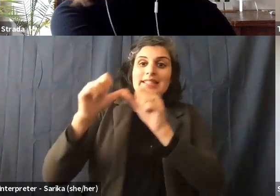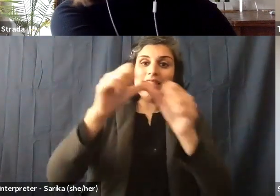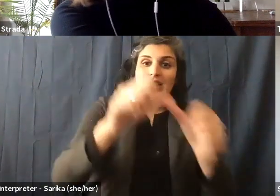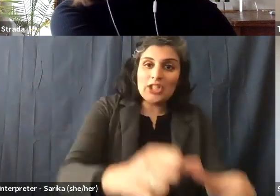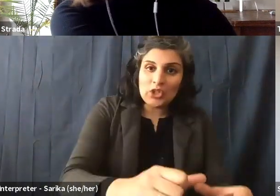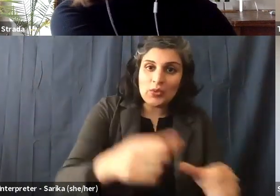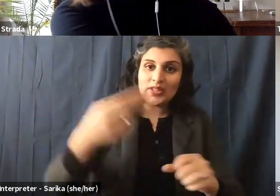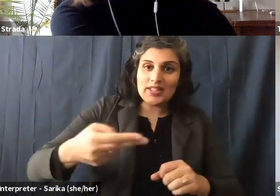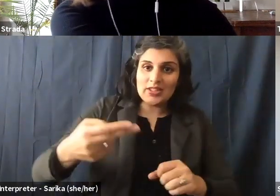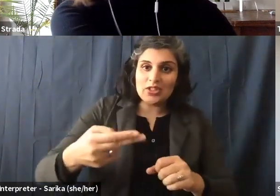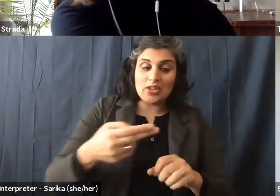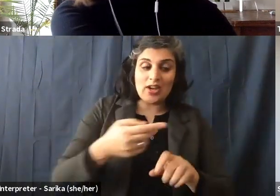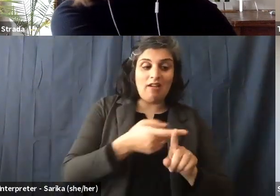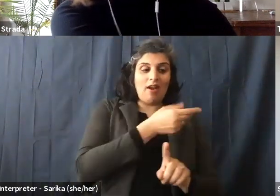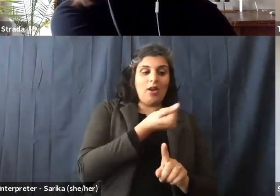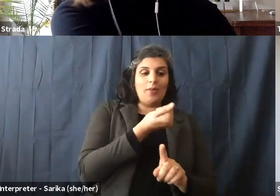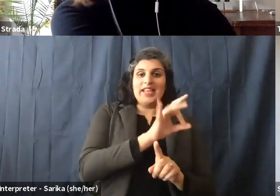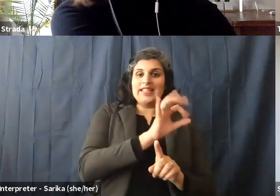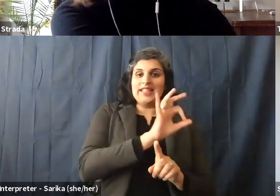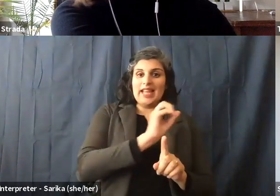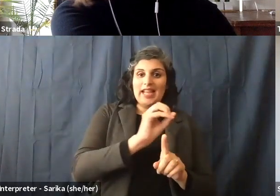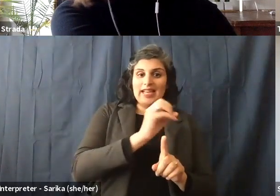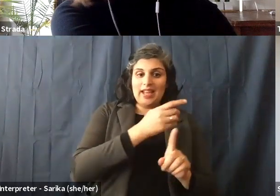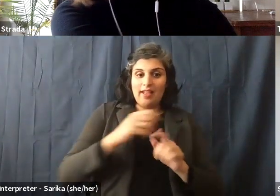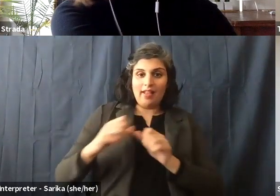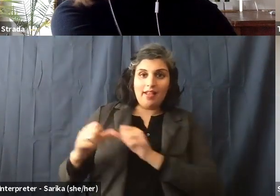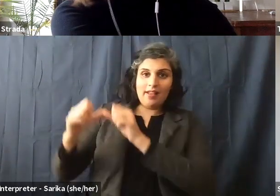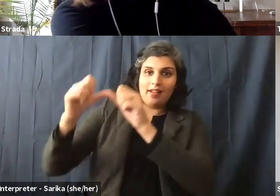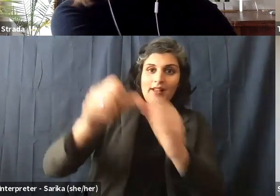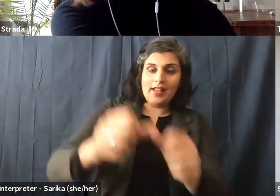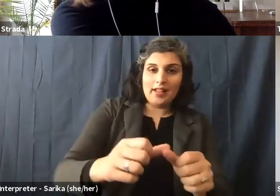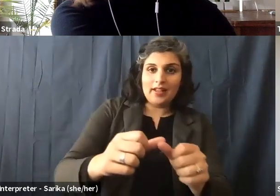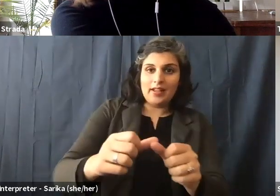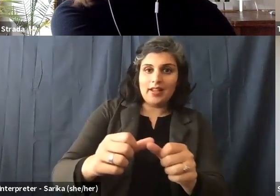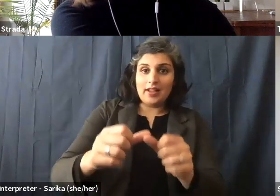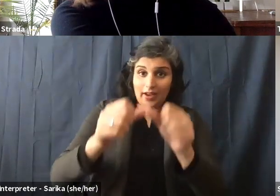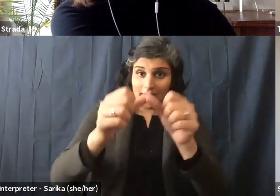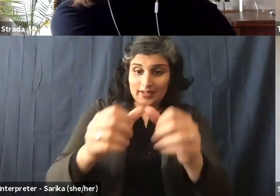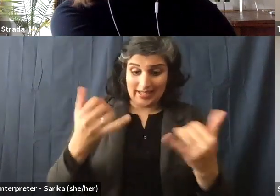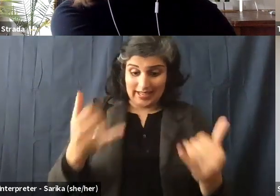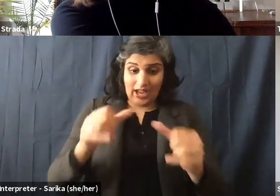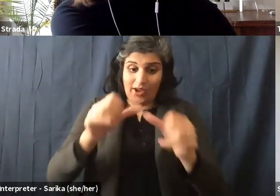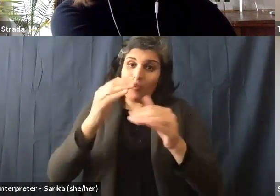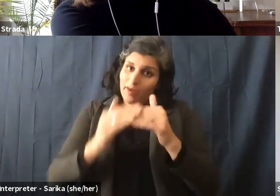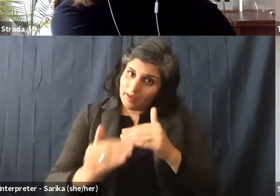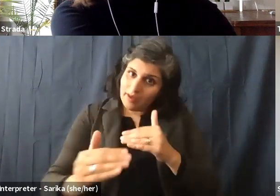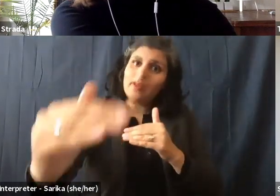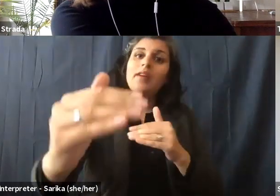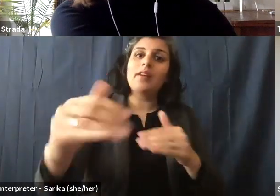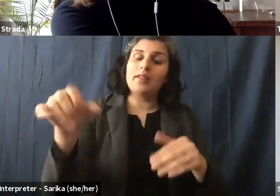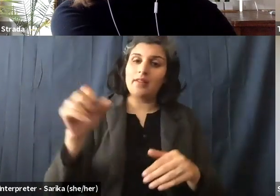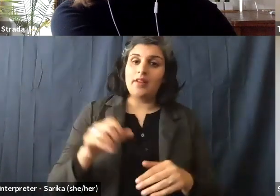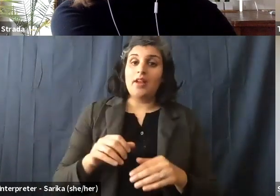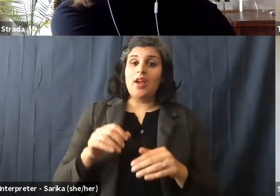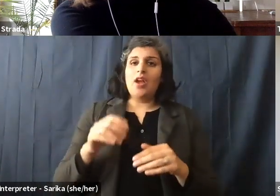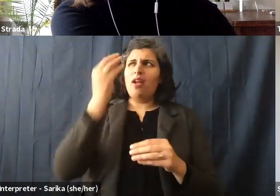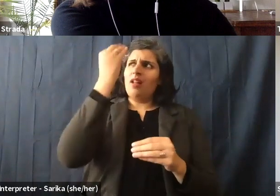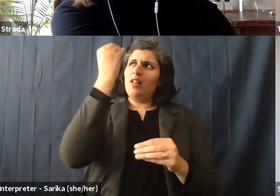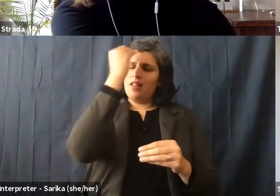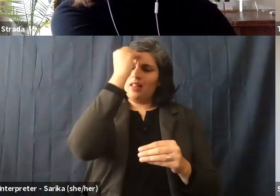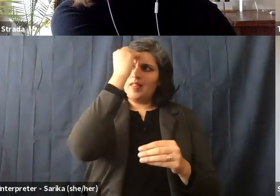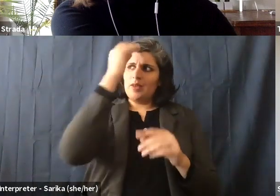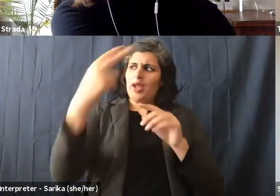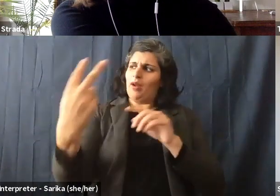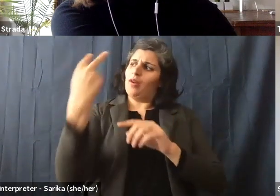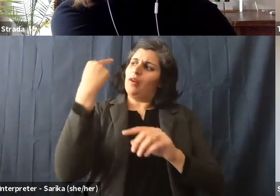1890, right? It's ongoing. And the way we think about what happened in the past really shapes our